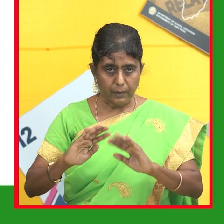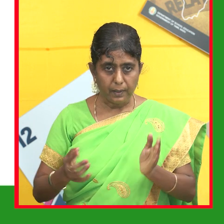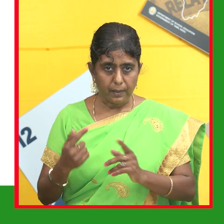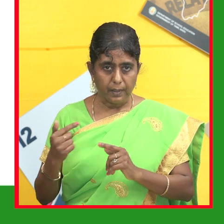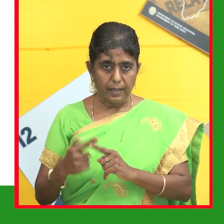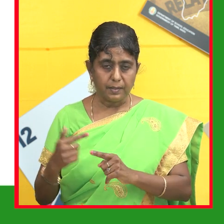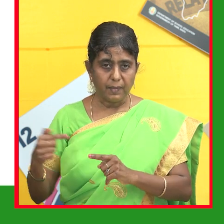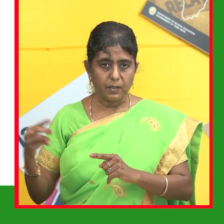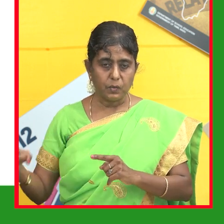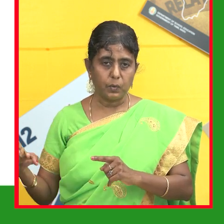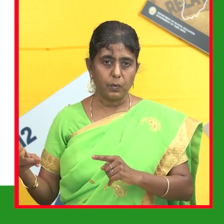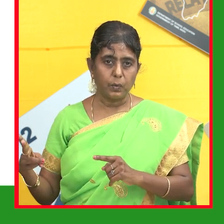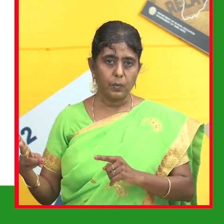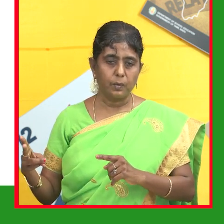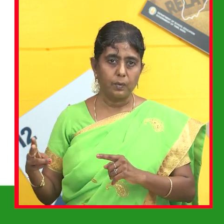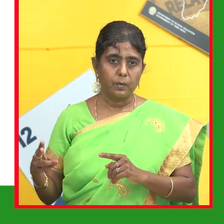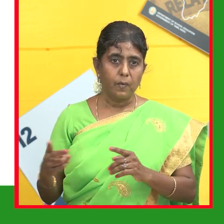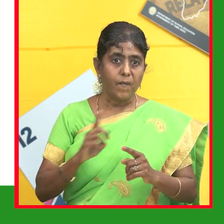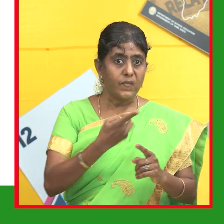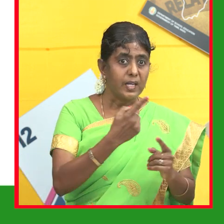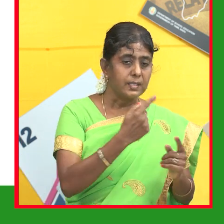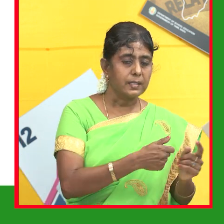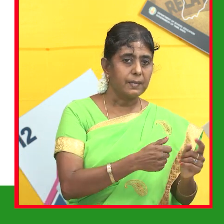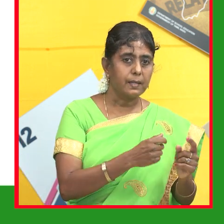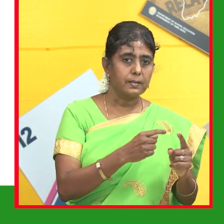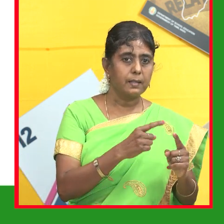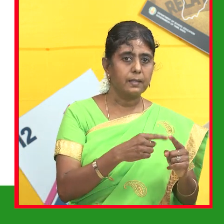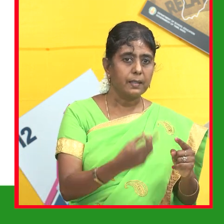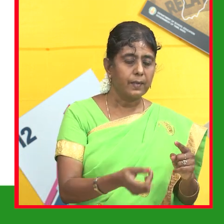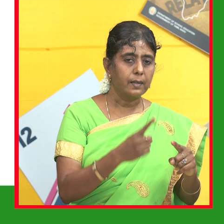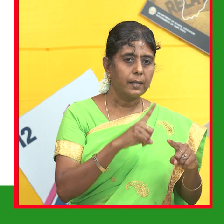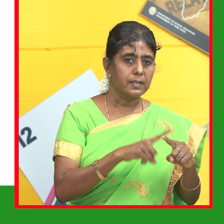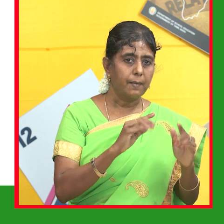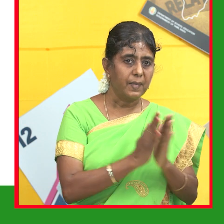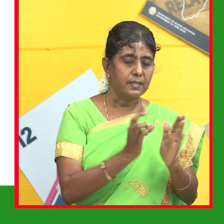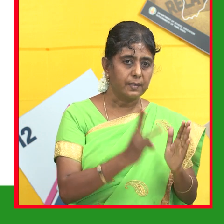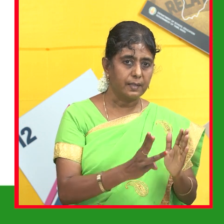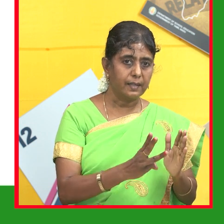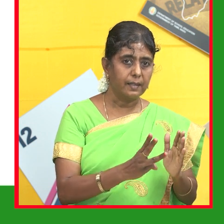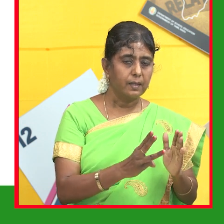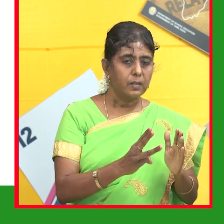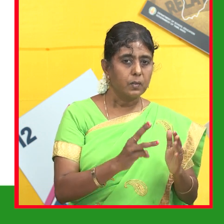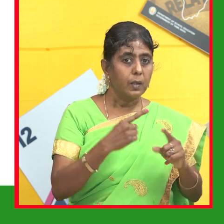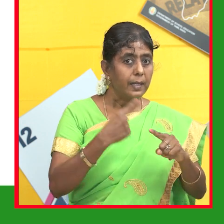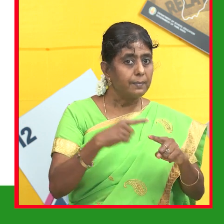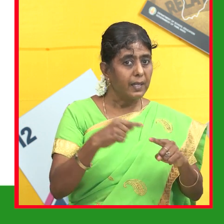In the first rational expression, what's the denominator? That is x plus 3. So x minus 2 is only